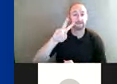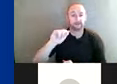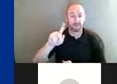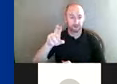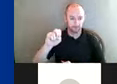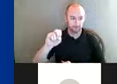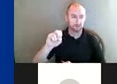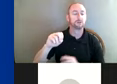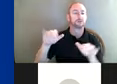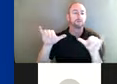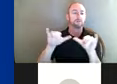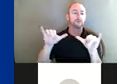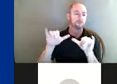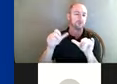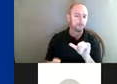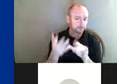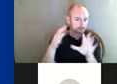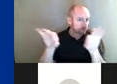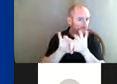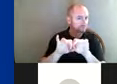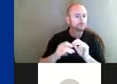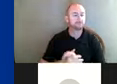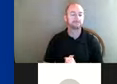measure of significance.